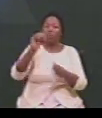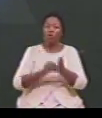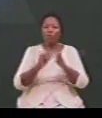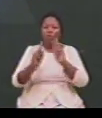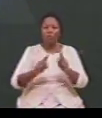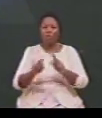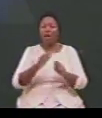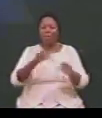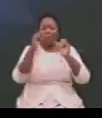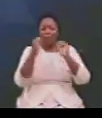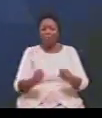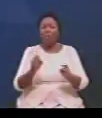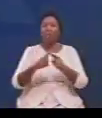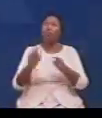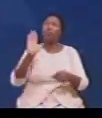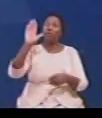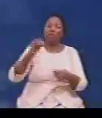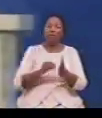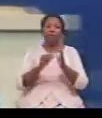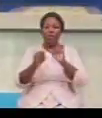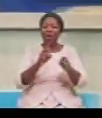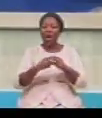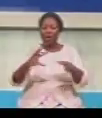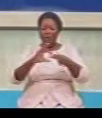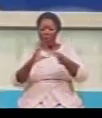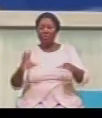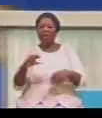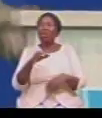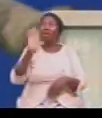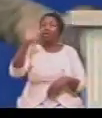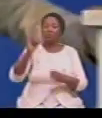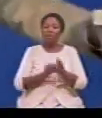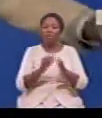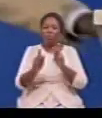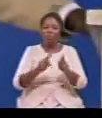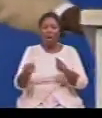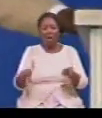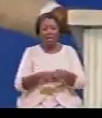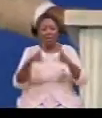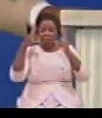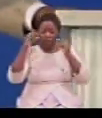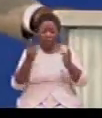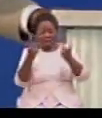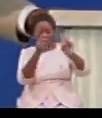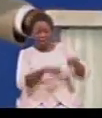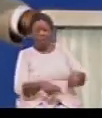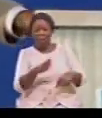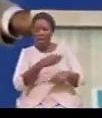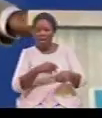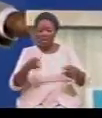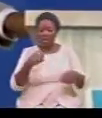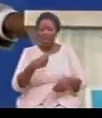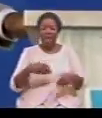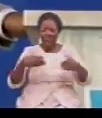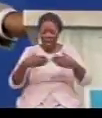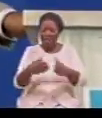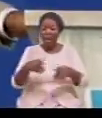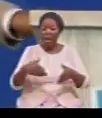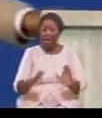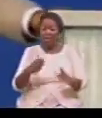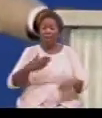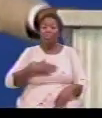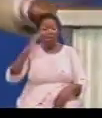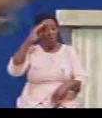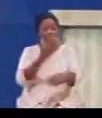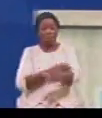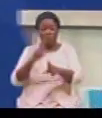his people, and releasing his people as Moses came, let my son go and